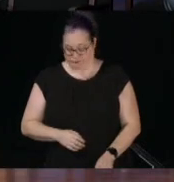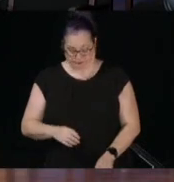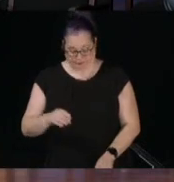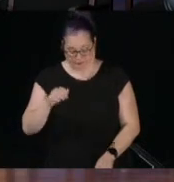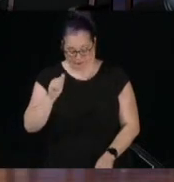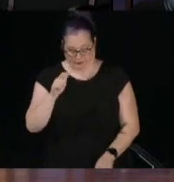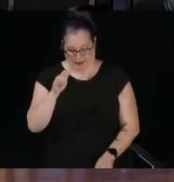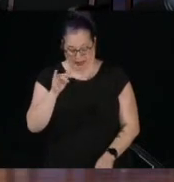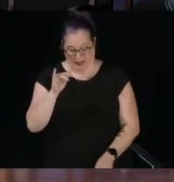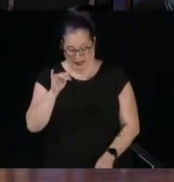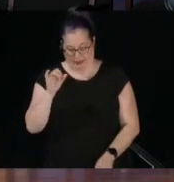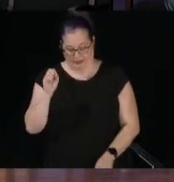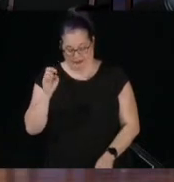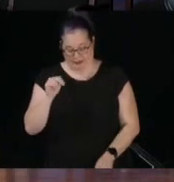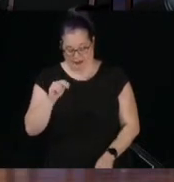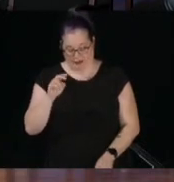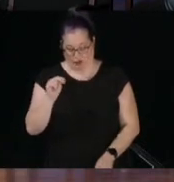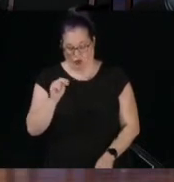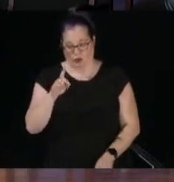Allison Nicole D.